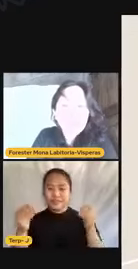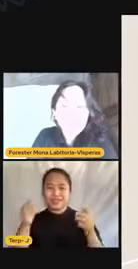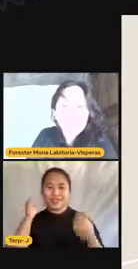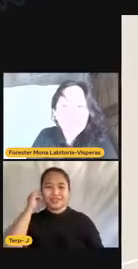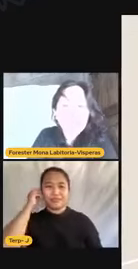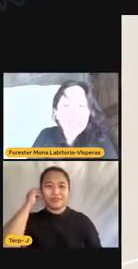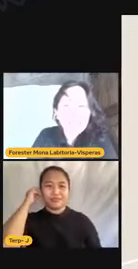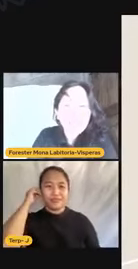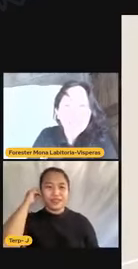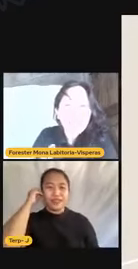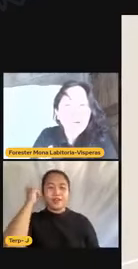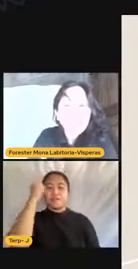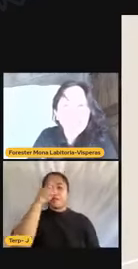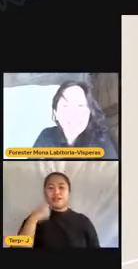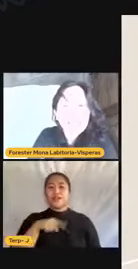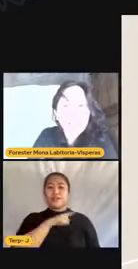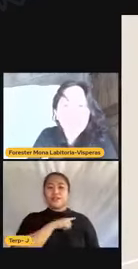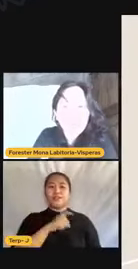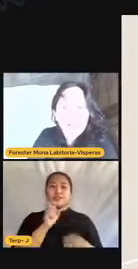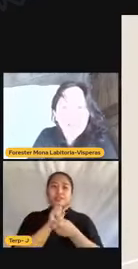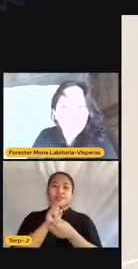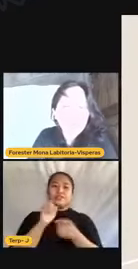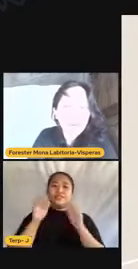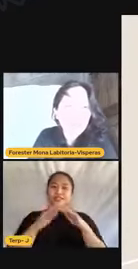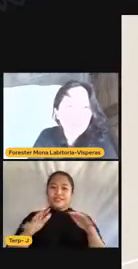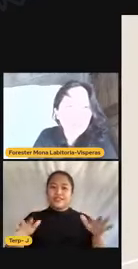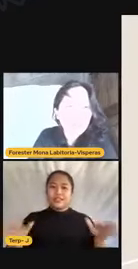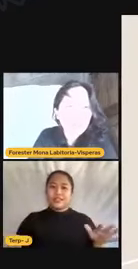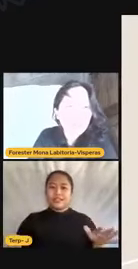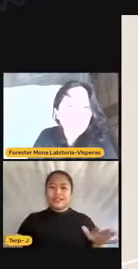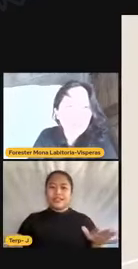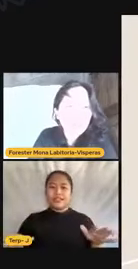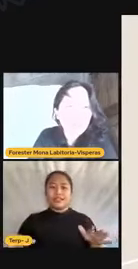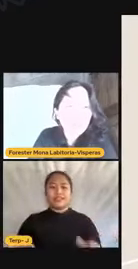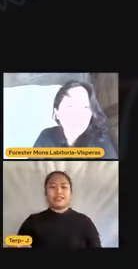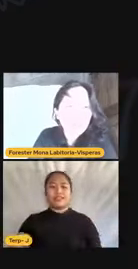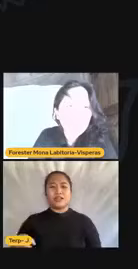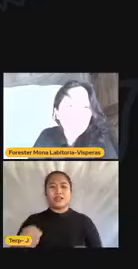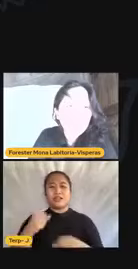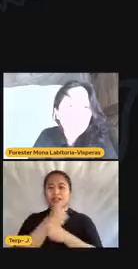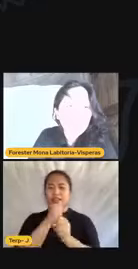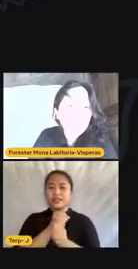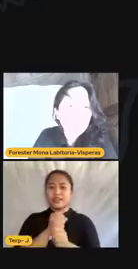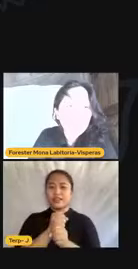For our children, are we creating the right environment for